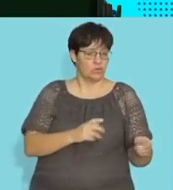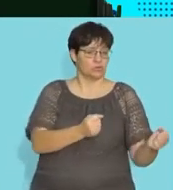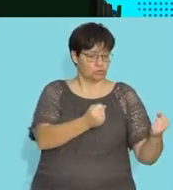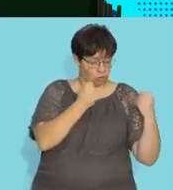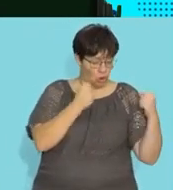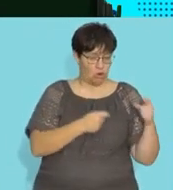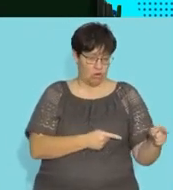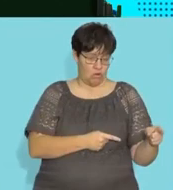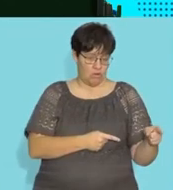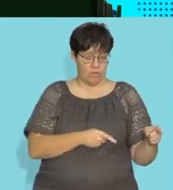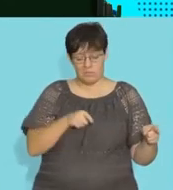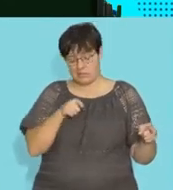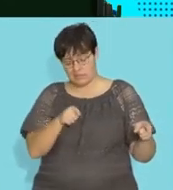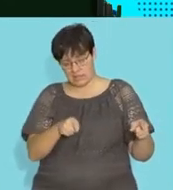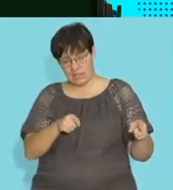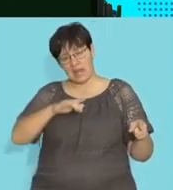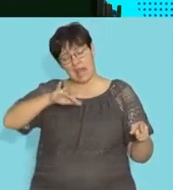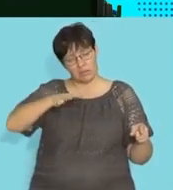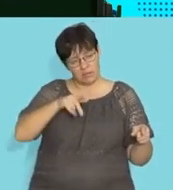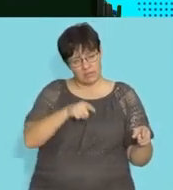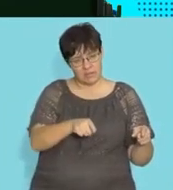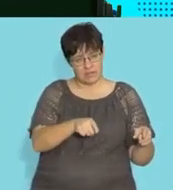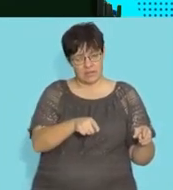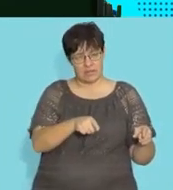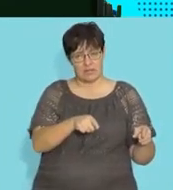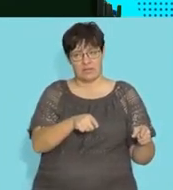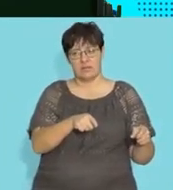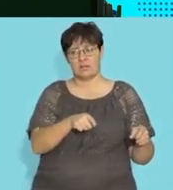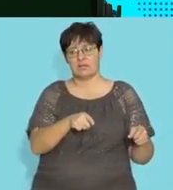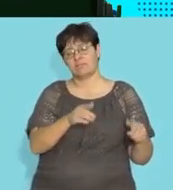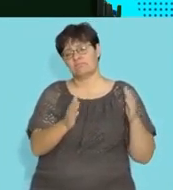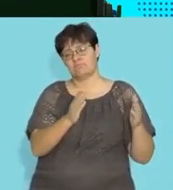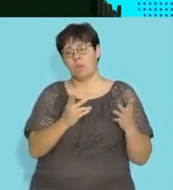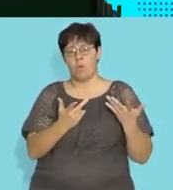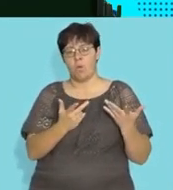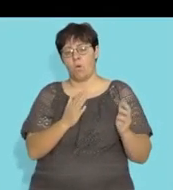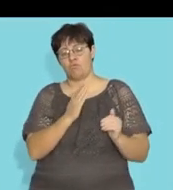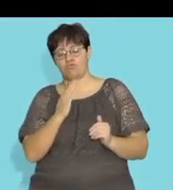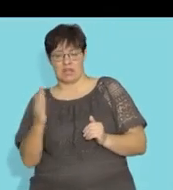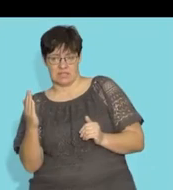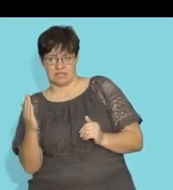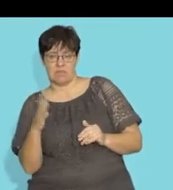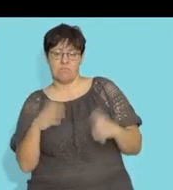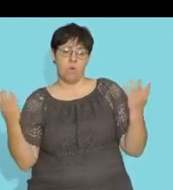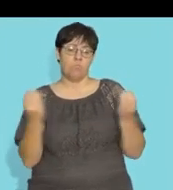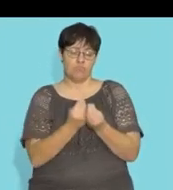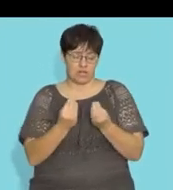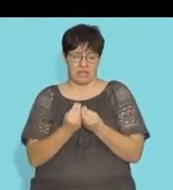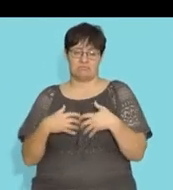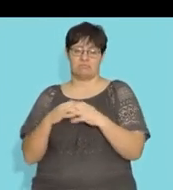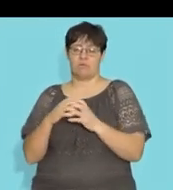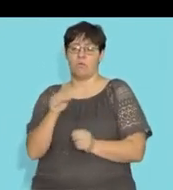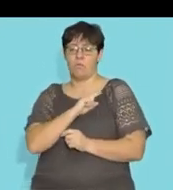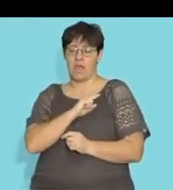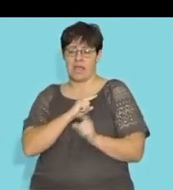strong acid, which means at equilibrium, the equilibrium will lie to the right. More products will be